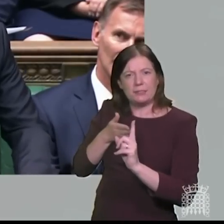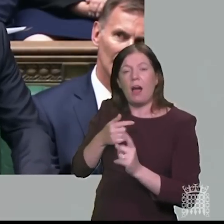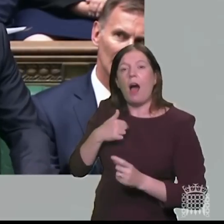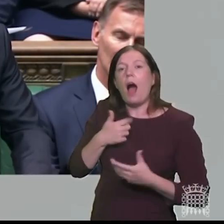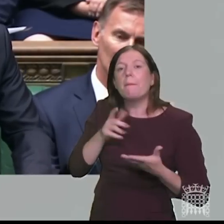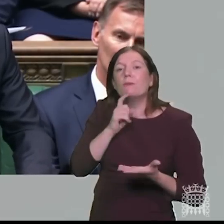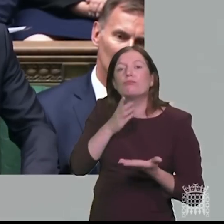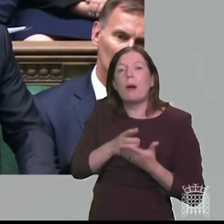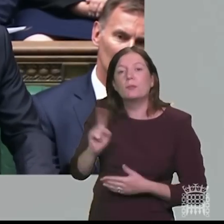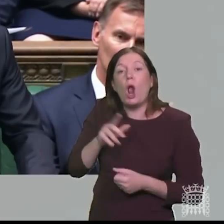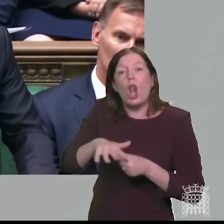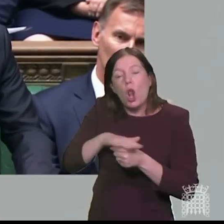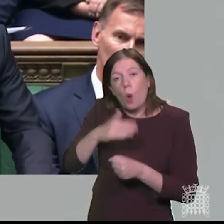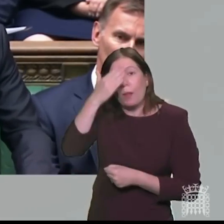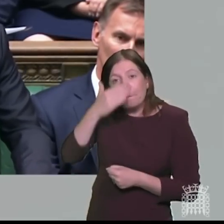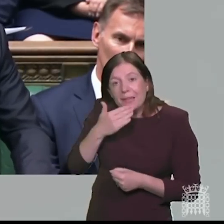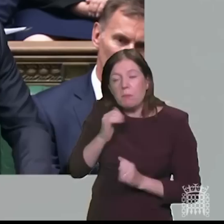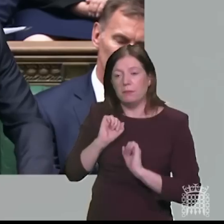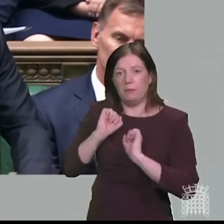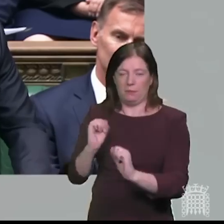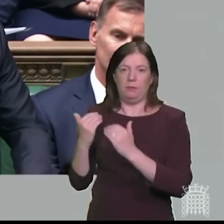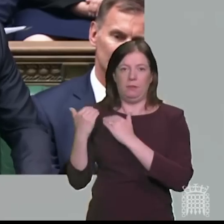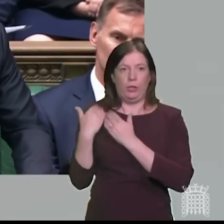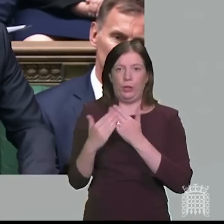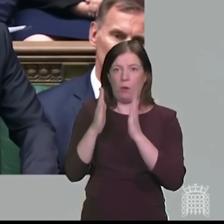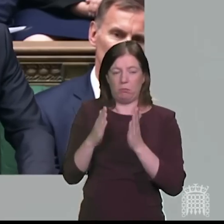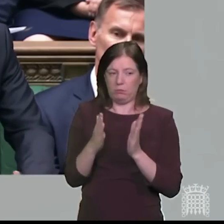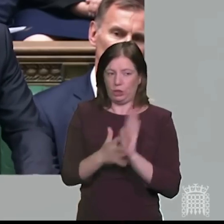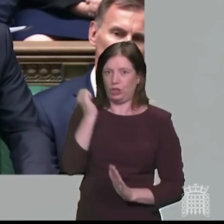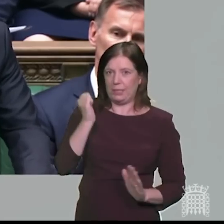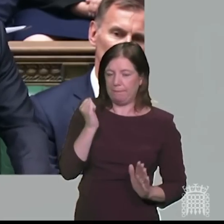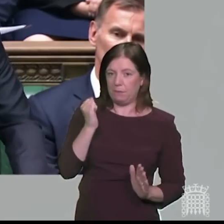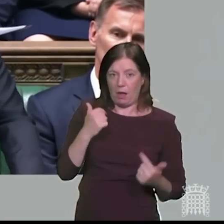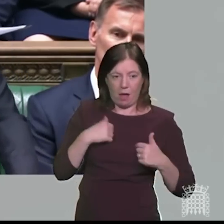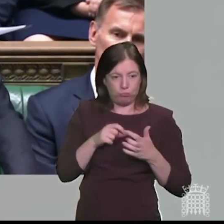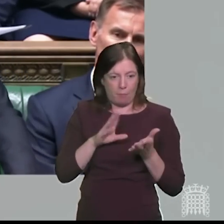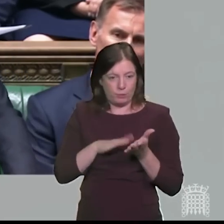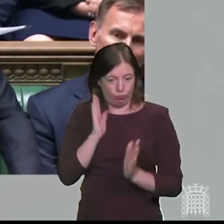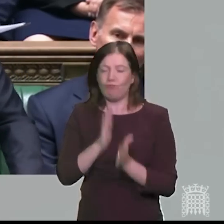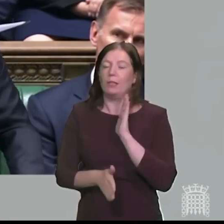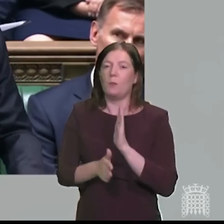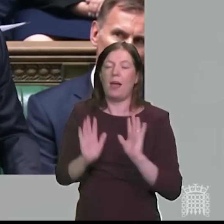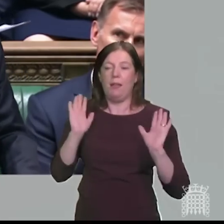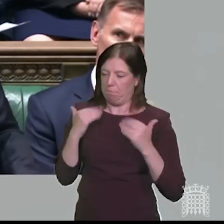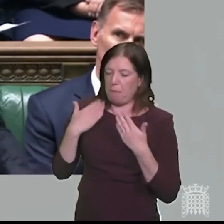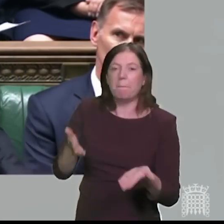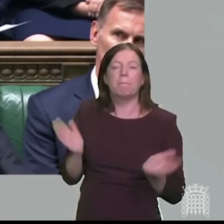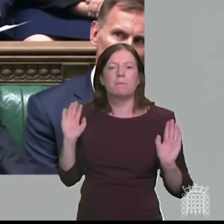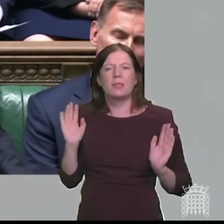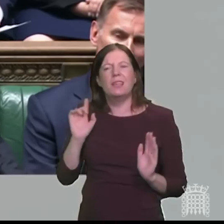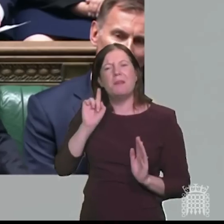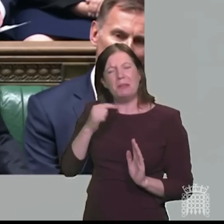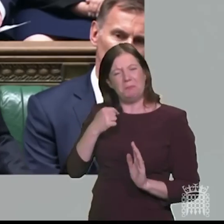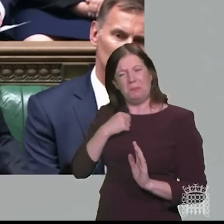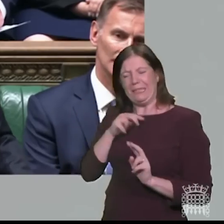promised to put local people in control of new housing. I delivered on that policy within weeks of becoming Prime Minister. But I am confused from the